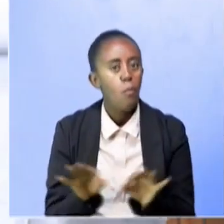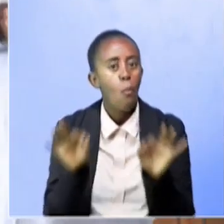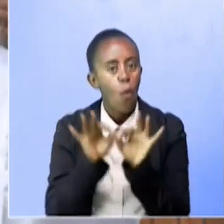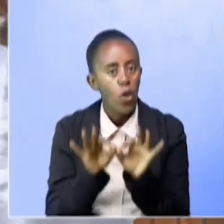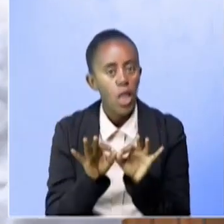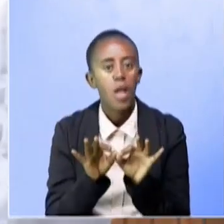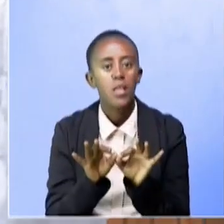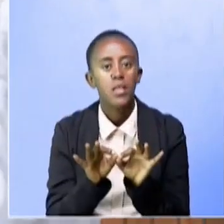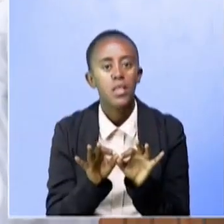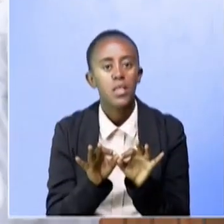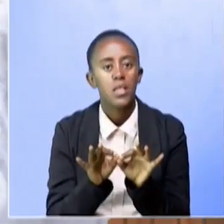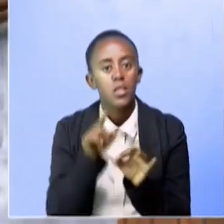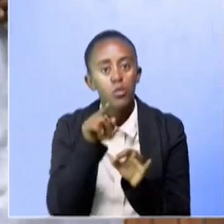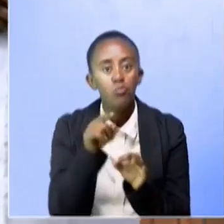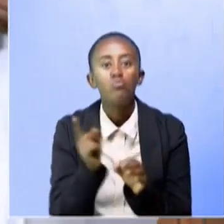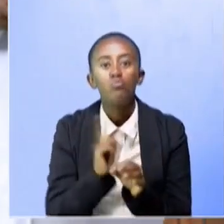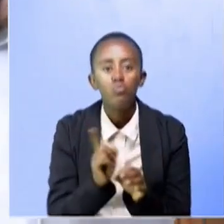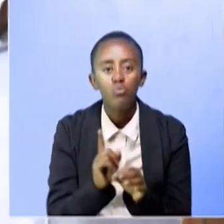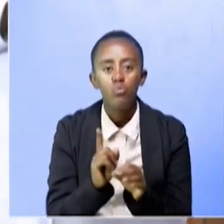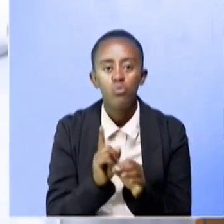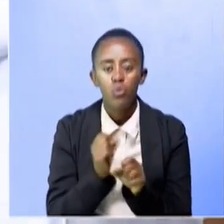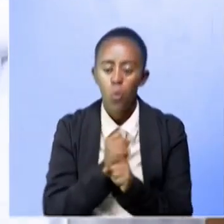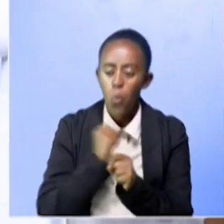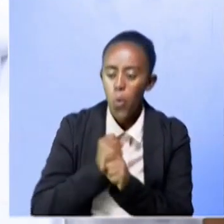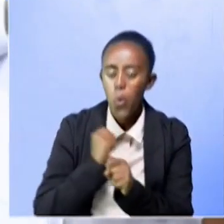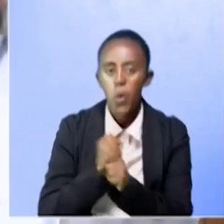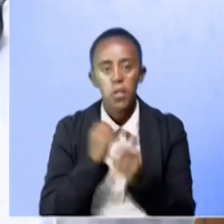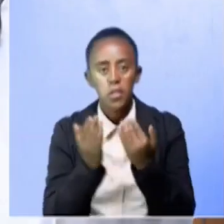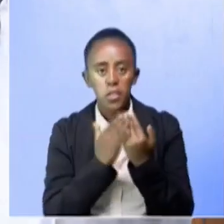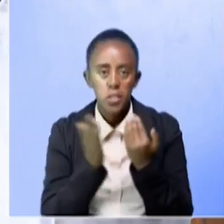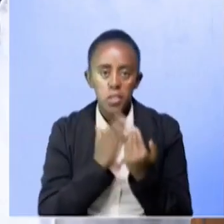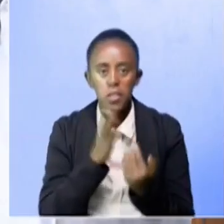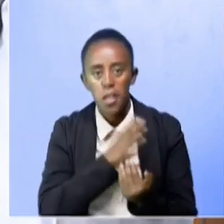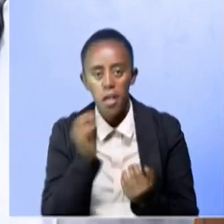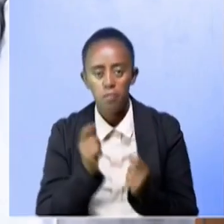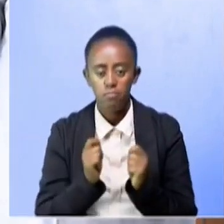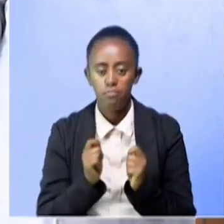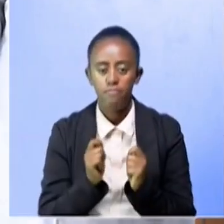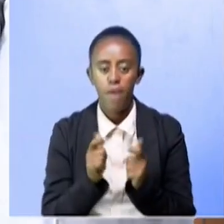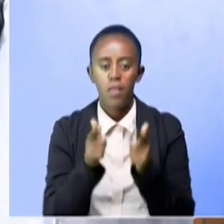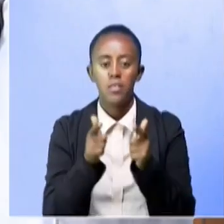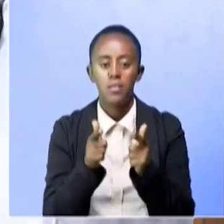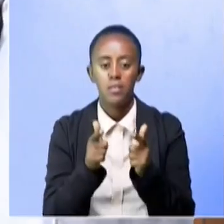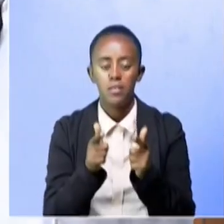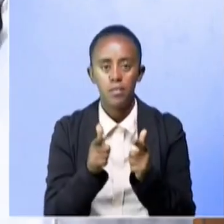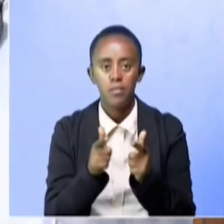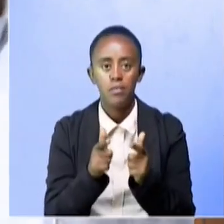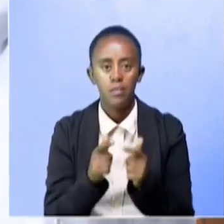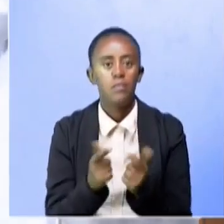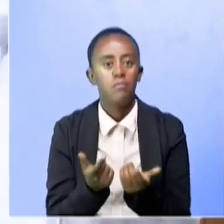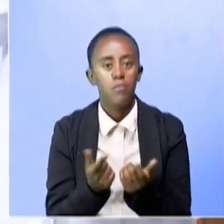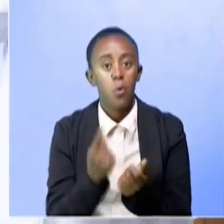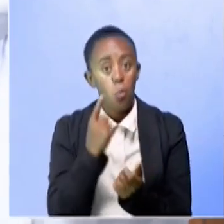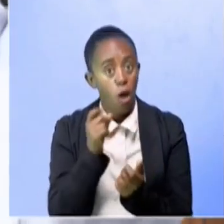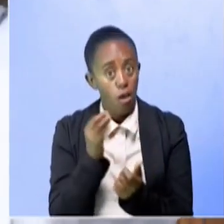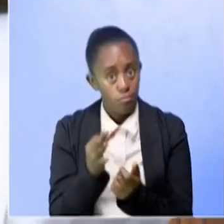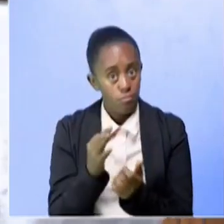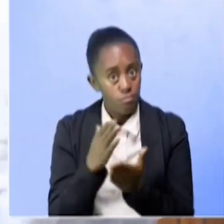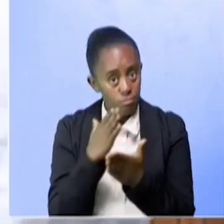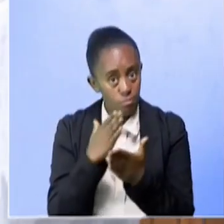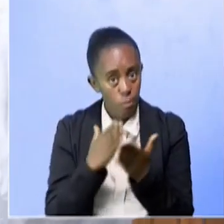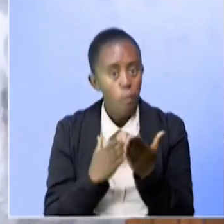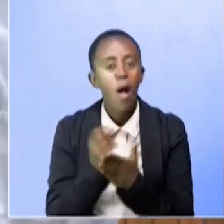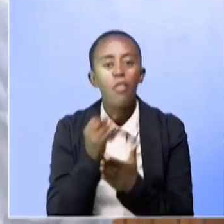your what? Work easy and fast. Therefore, it's one part of